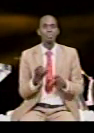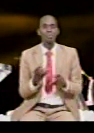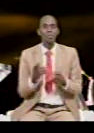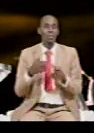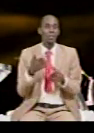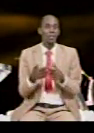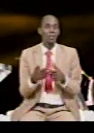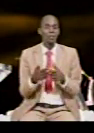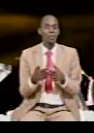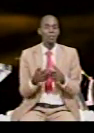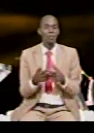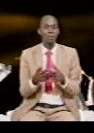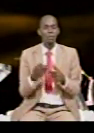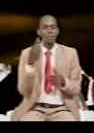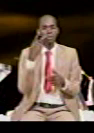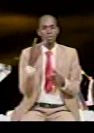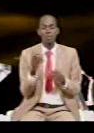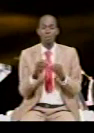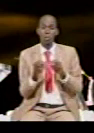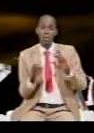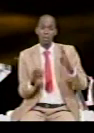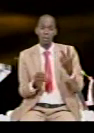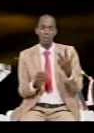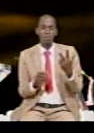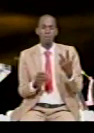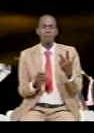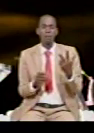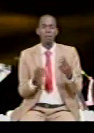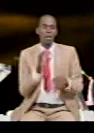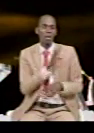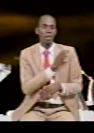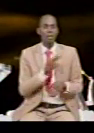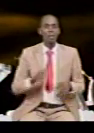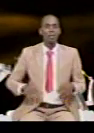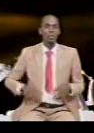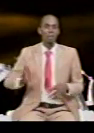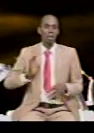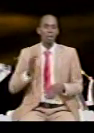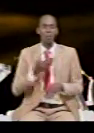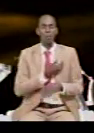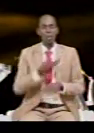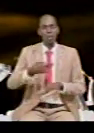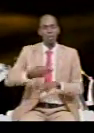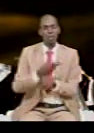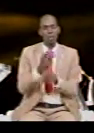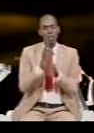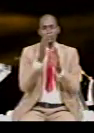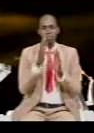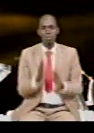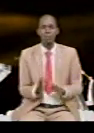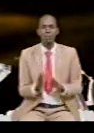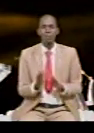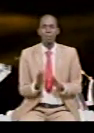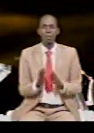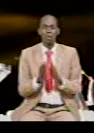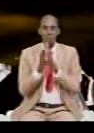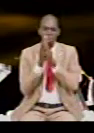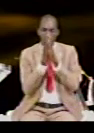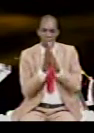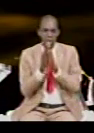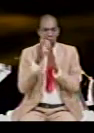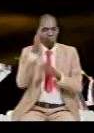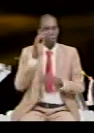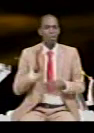Then, subsection number 3, "Christ, our shepherd, supplicating for our